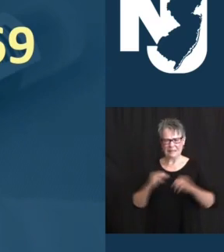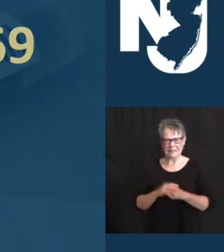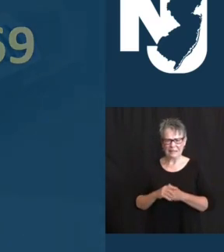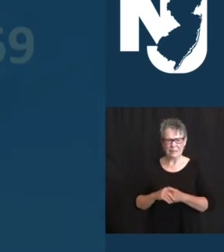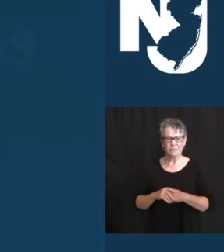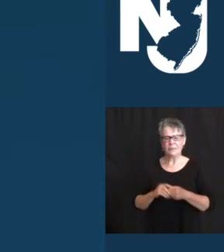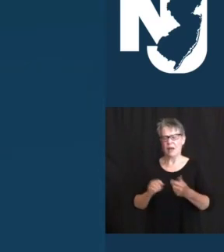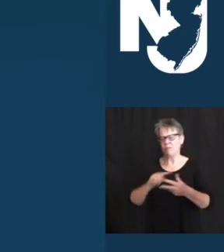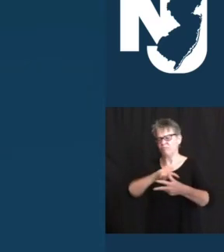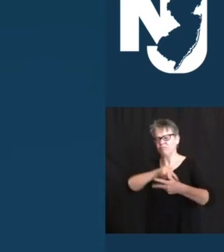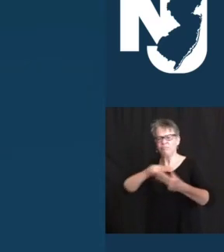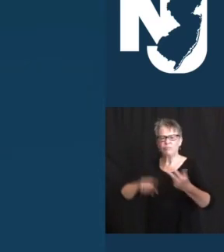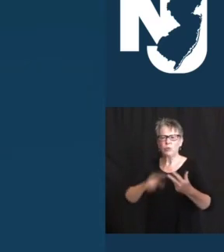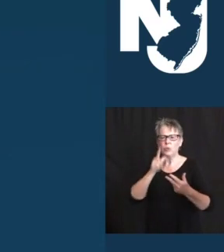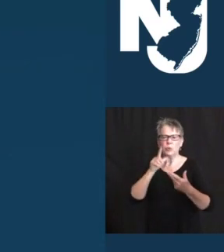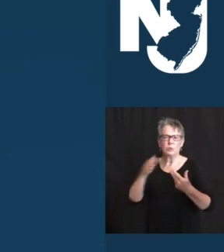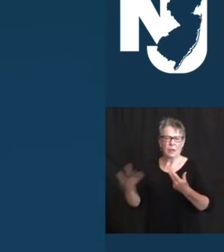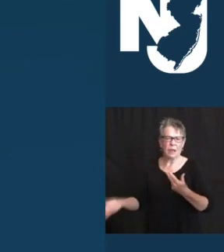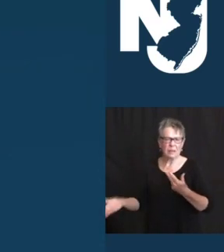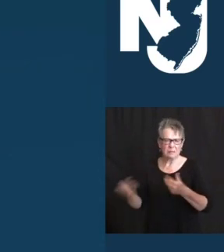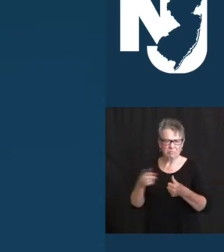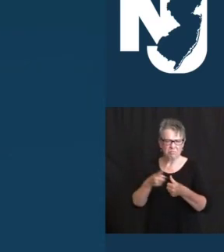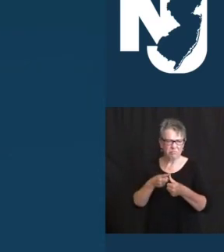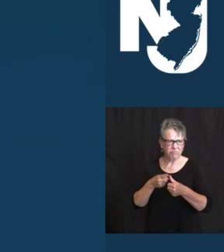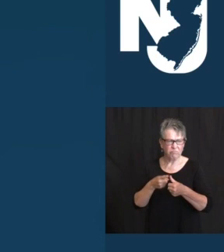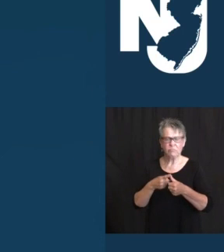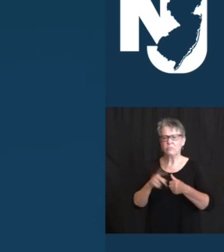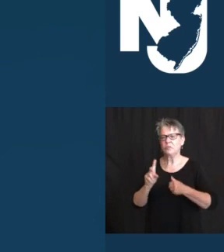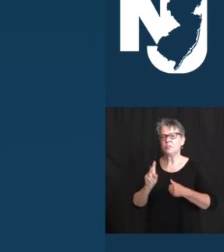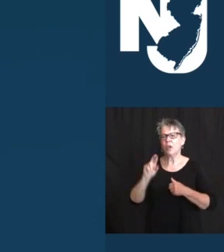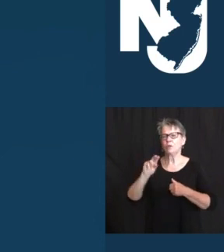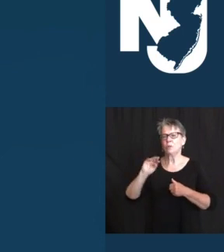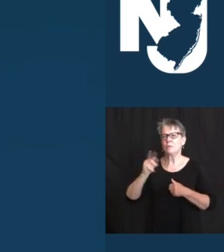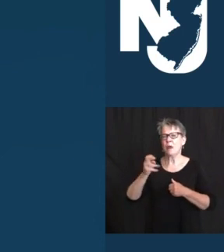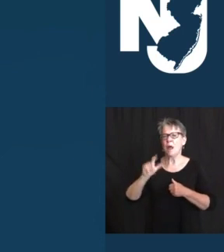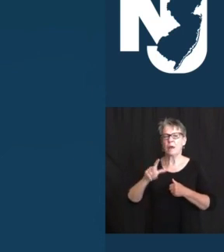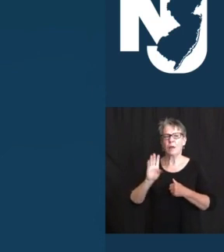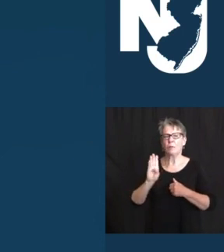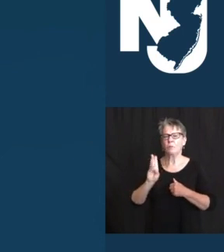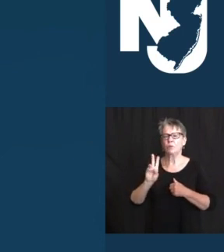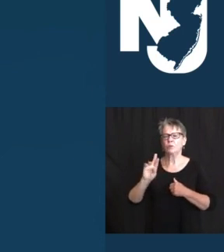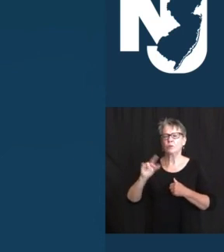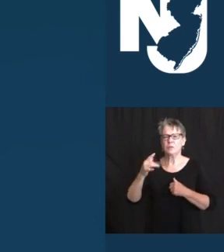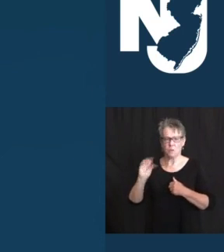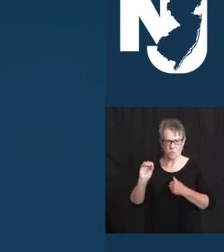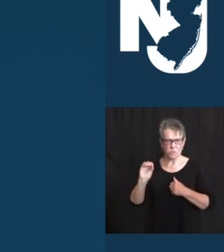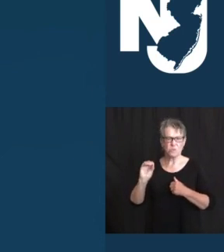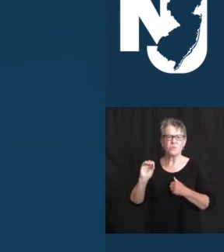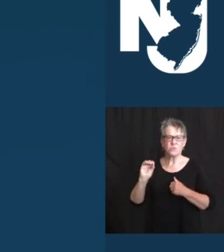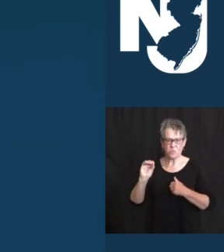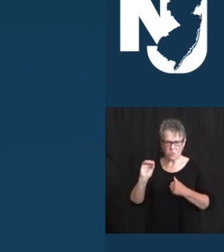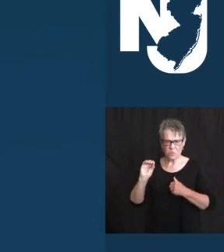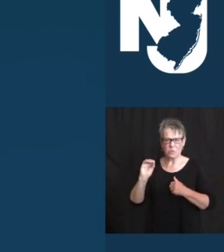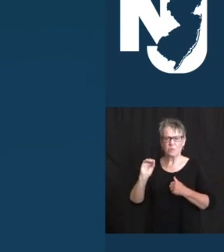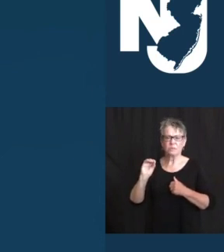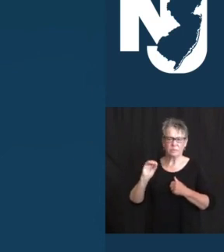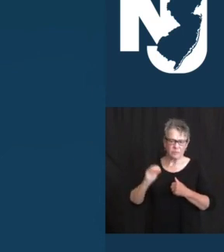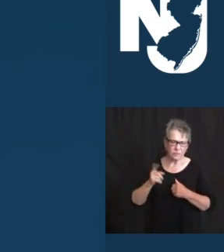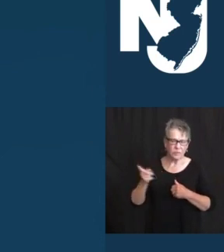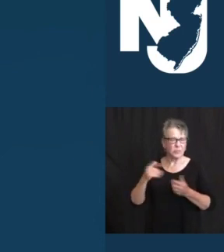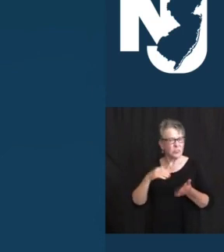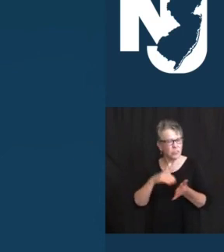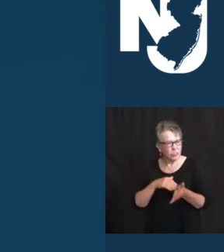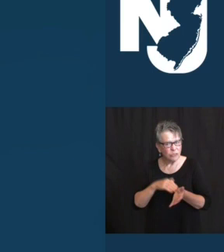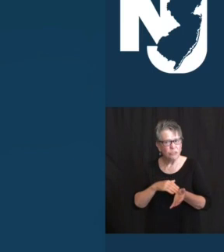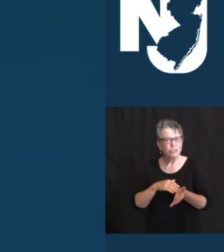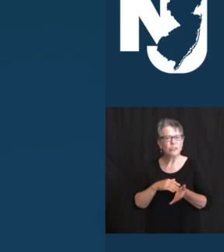by remembering Dr. Michael Bergio of Franklin Lakes, one of our frontline healthcare heroes. He